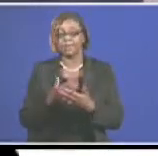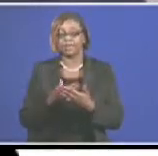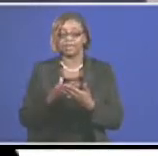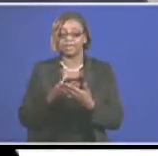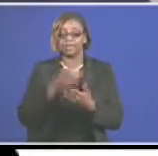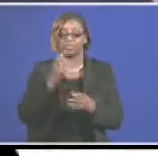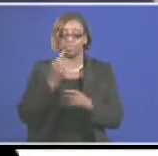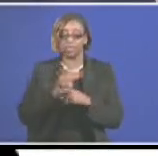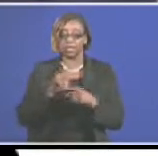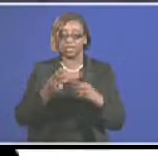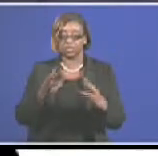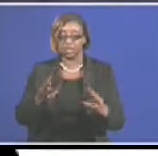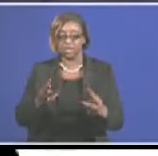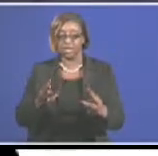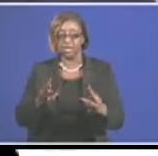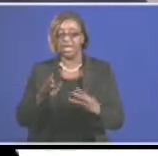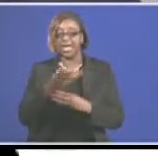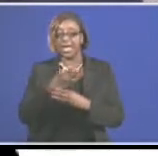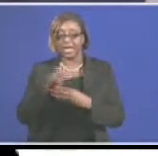that we've put forth,